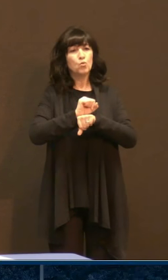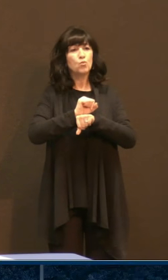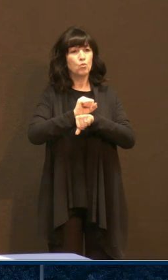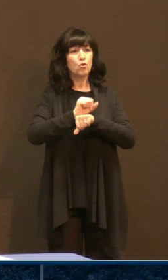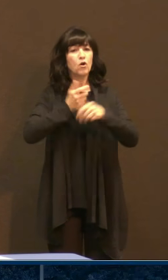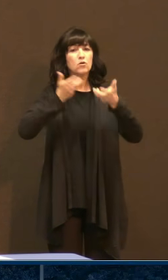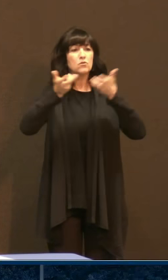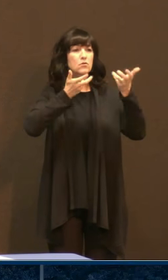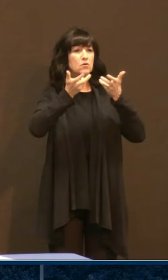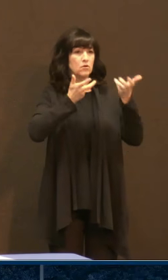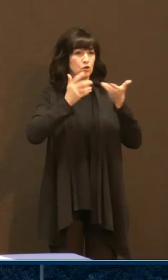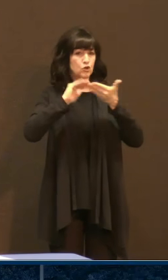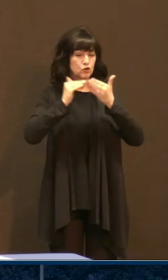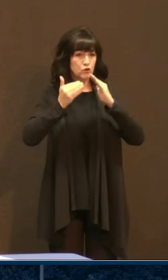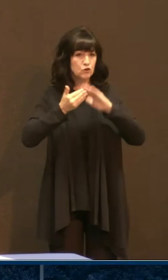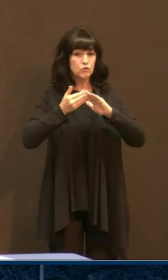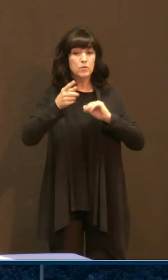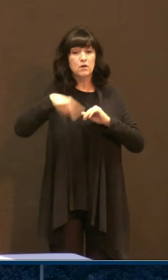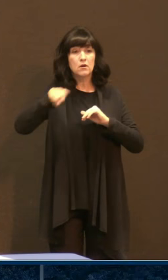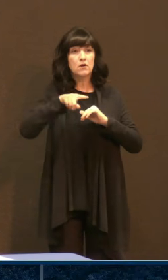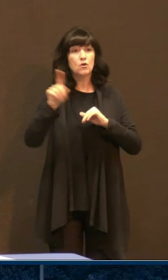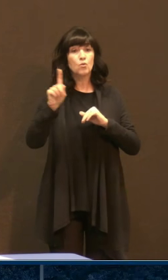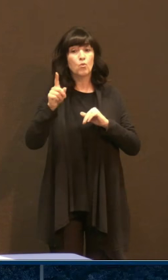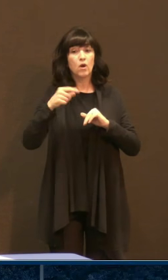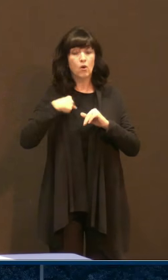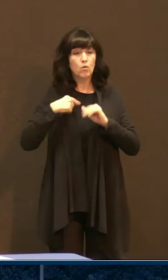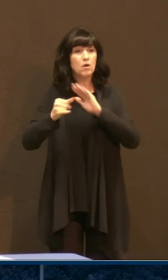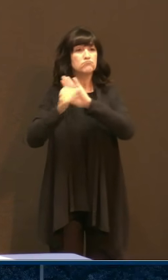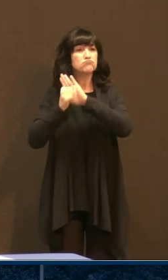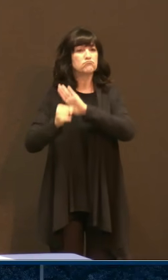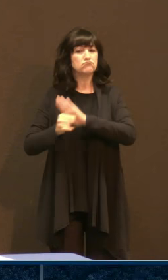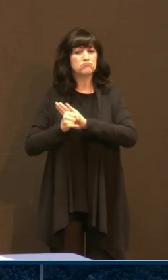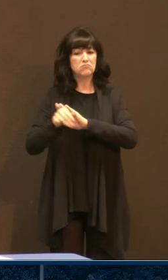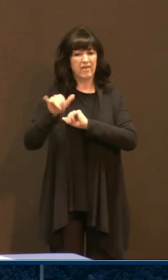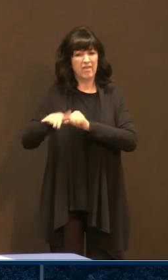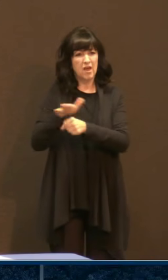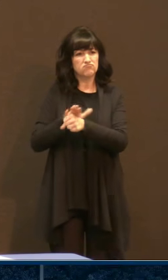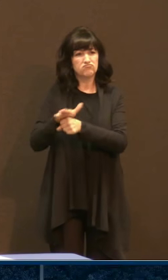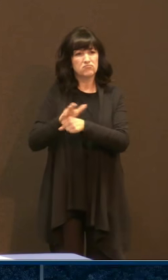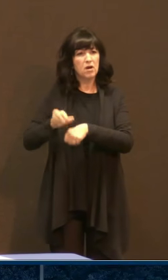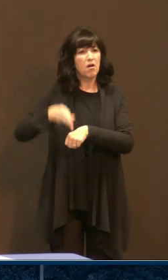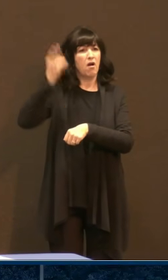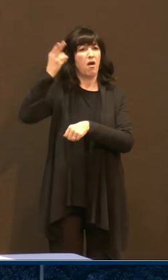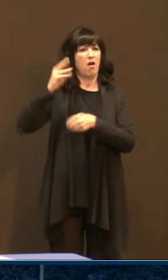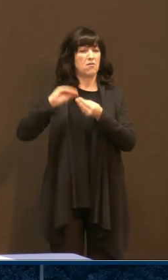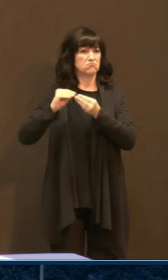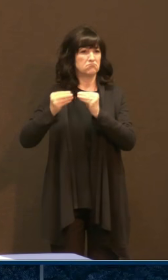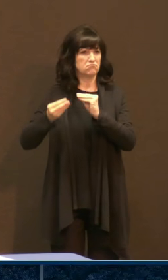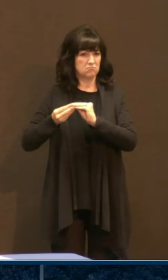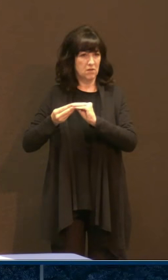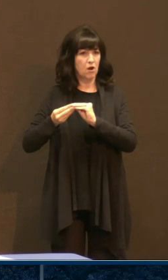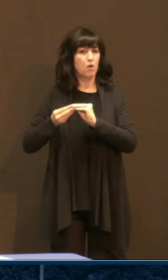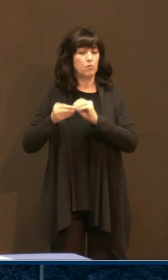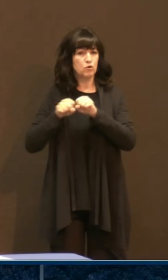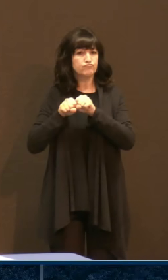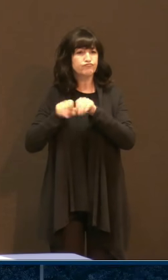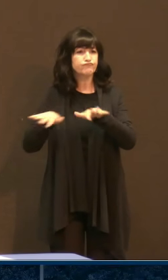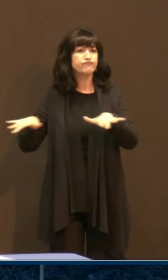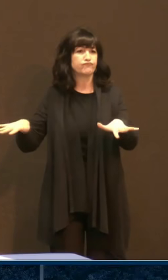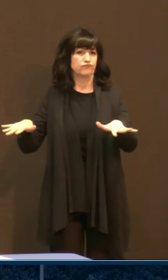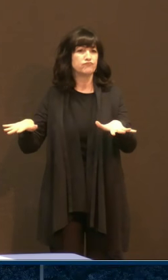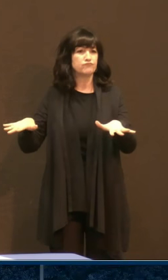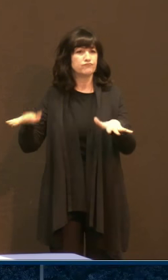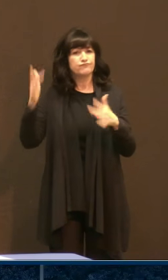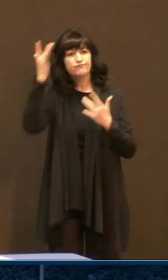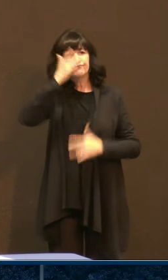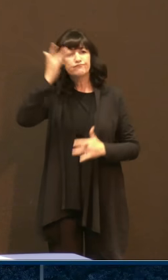in these communities where we've identified the high rates of infection, will get information about isolating those who